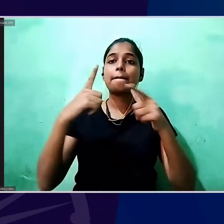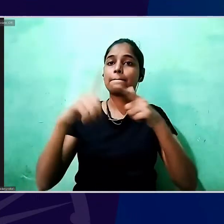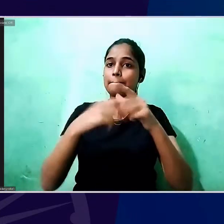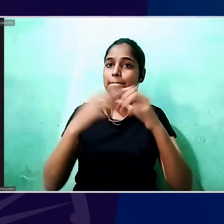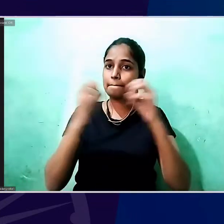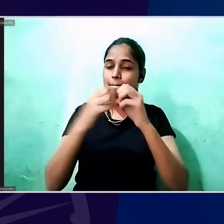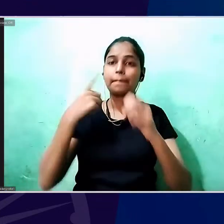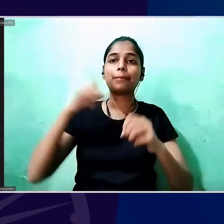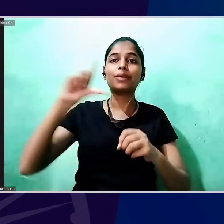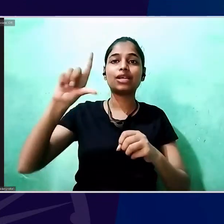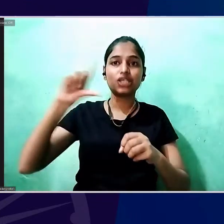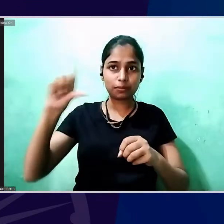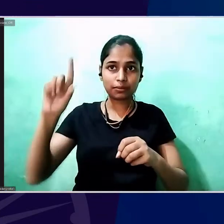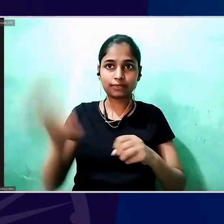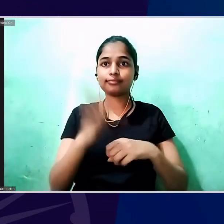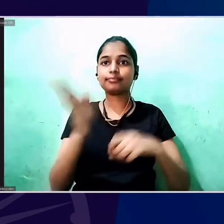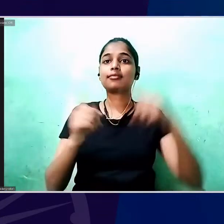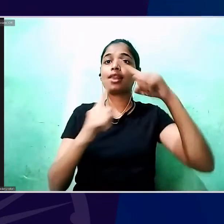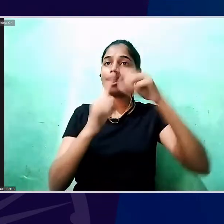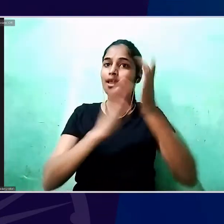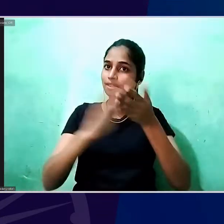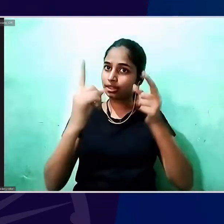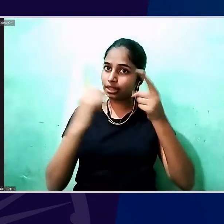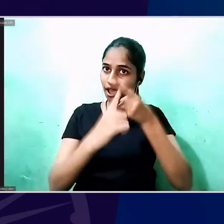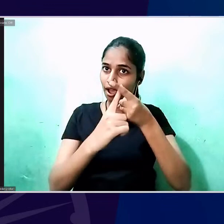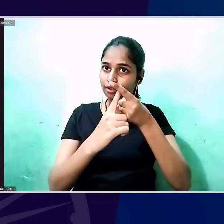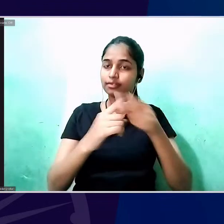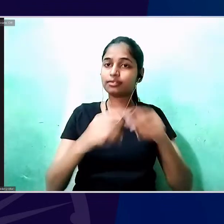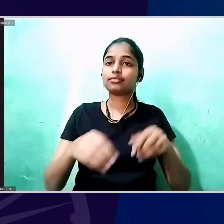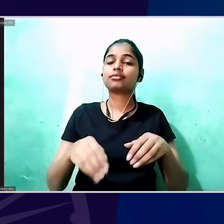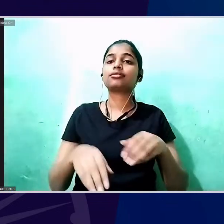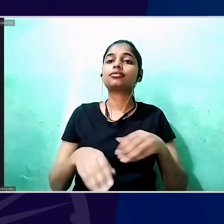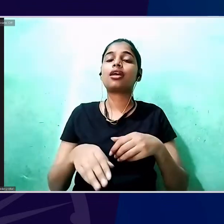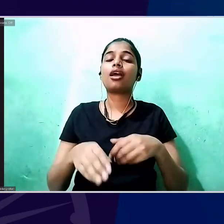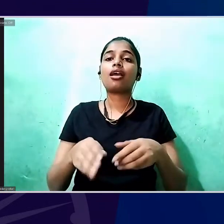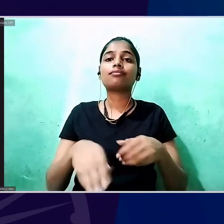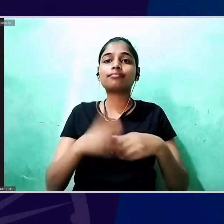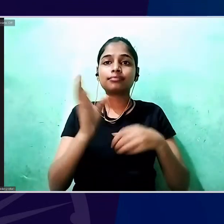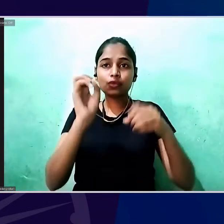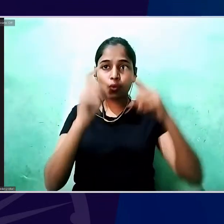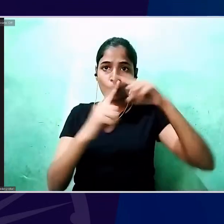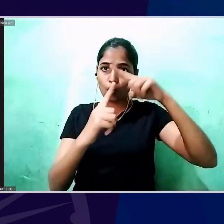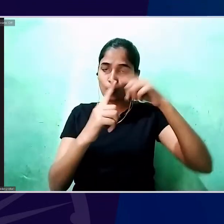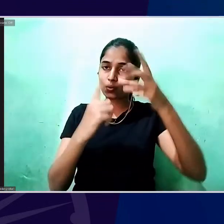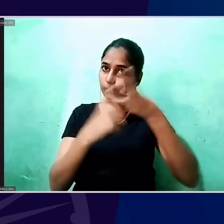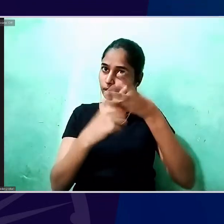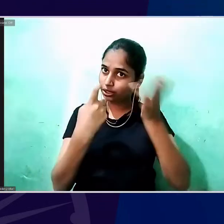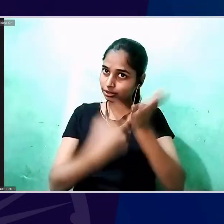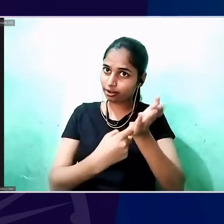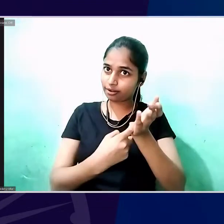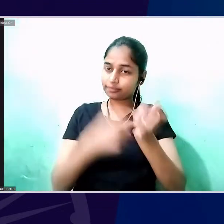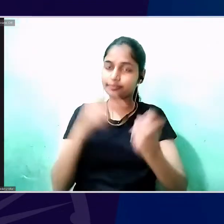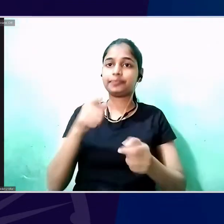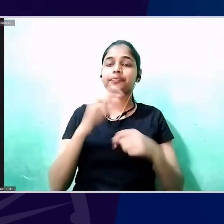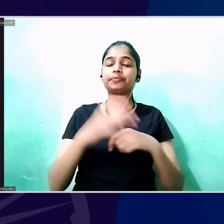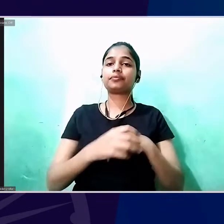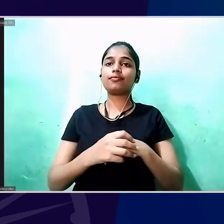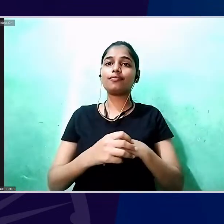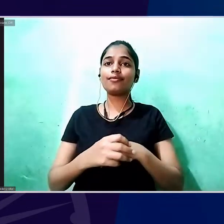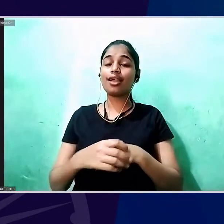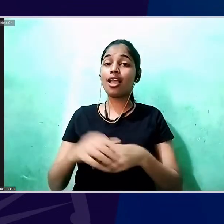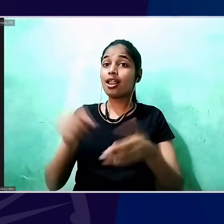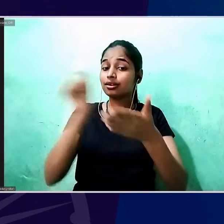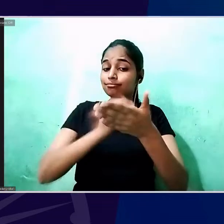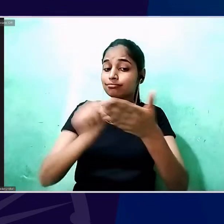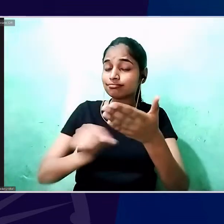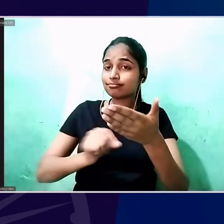to Iraq, where he is gifted an otter by his friend. He names